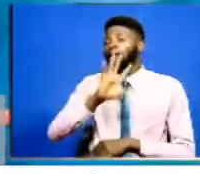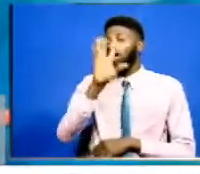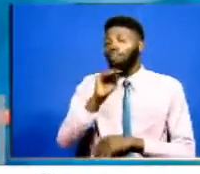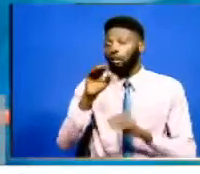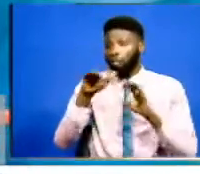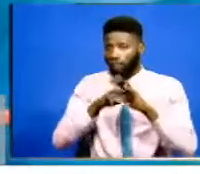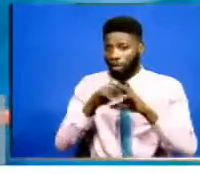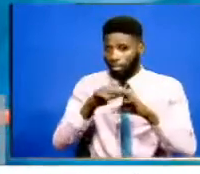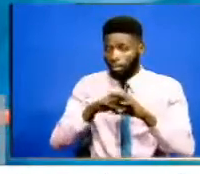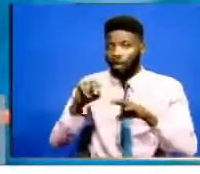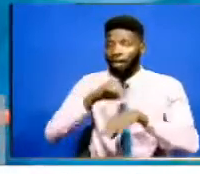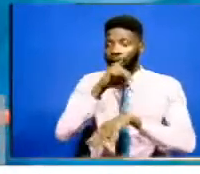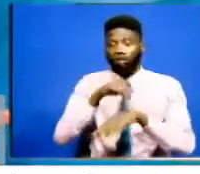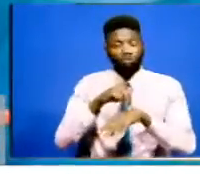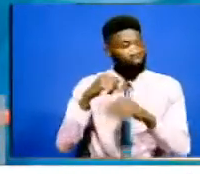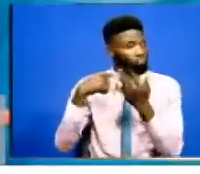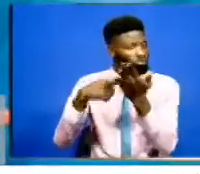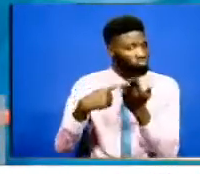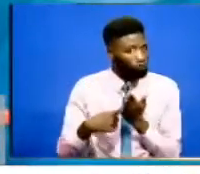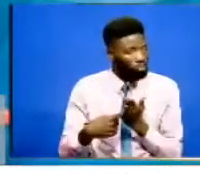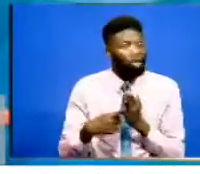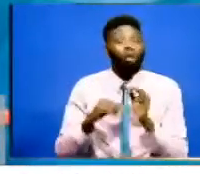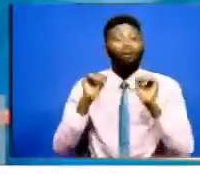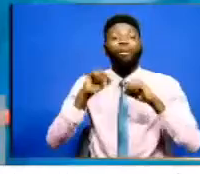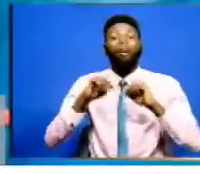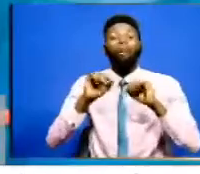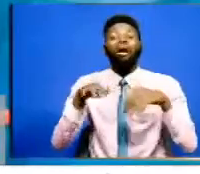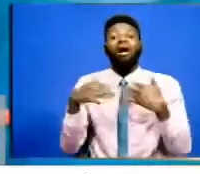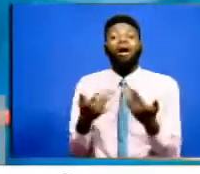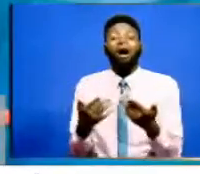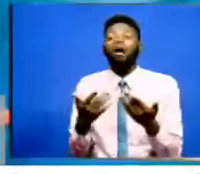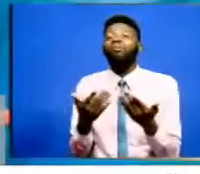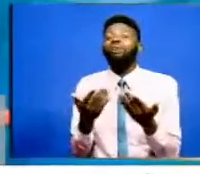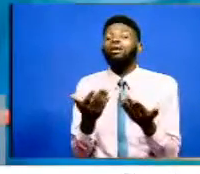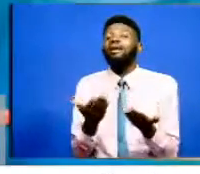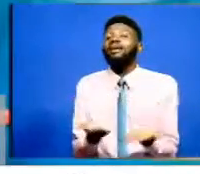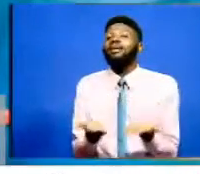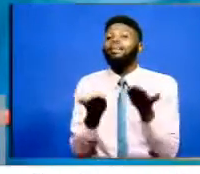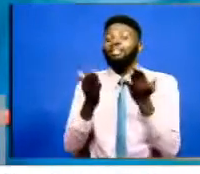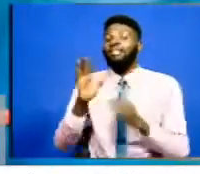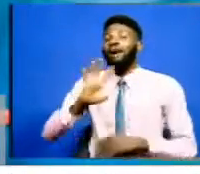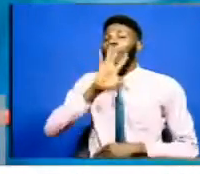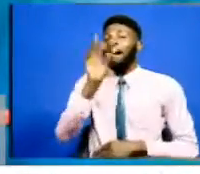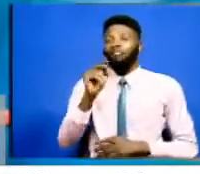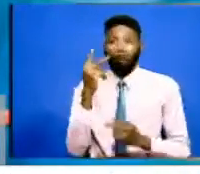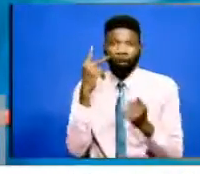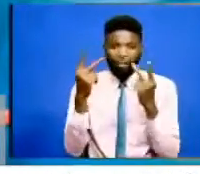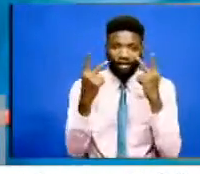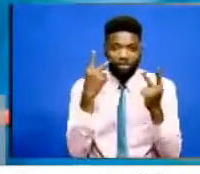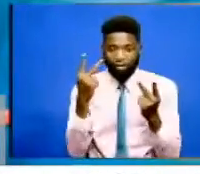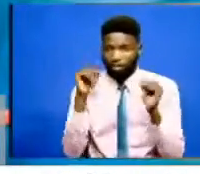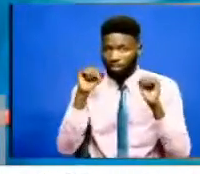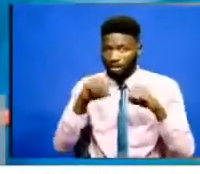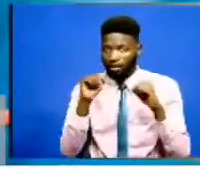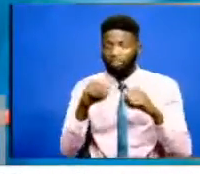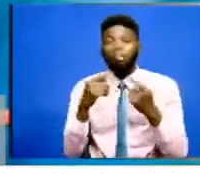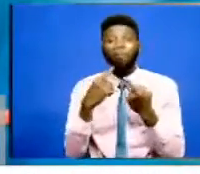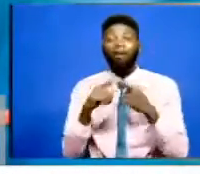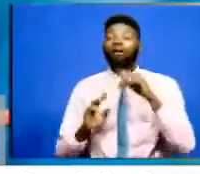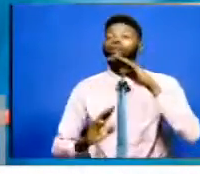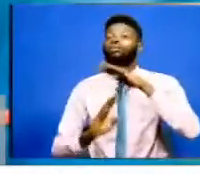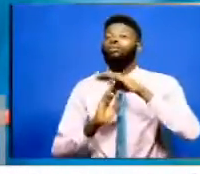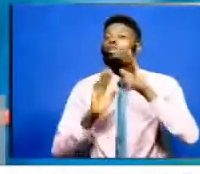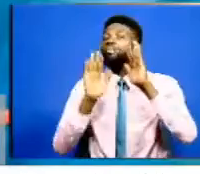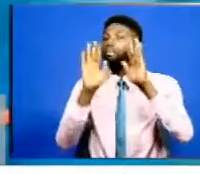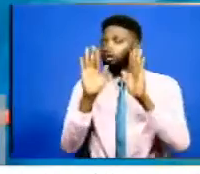one to increase Africa's visibility. Mm-hmm. But beyond increasing the visibility, mm-hmm. what really matters is